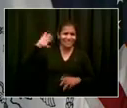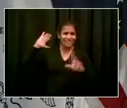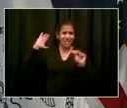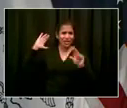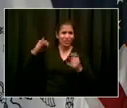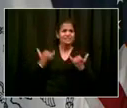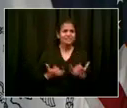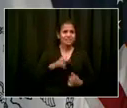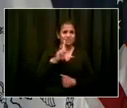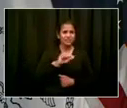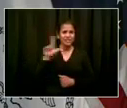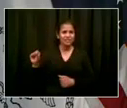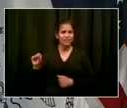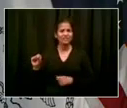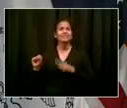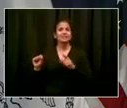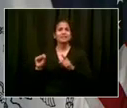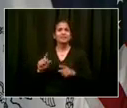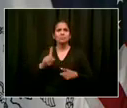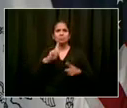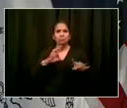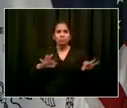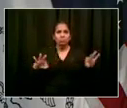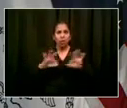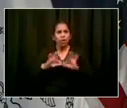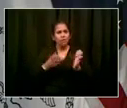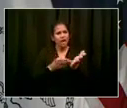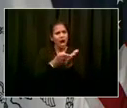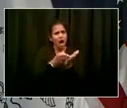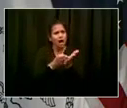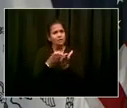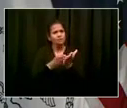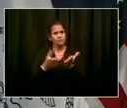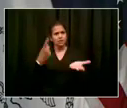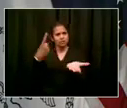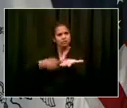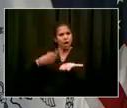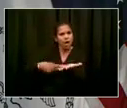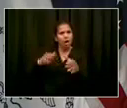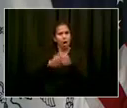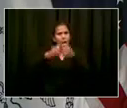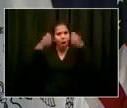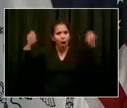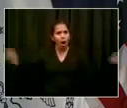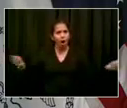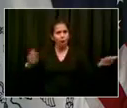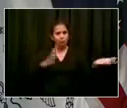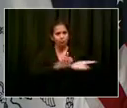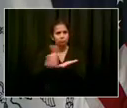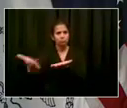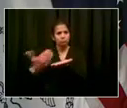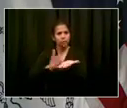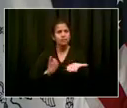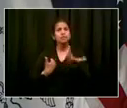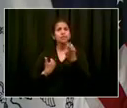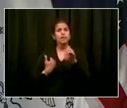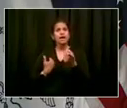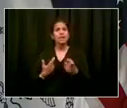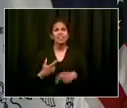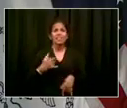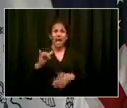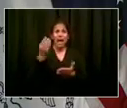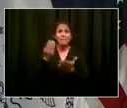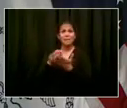small financial addition the $5 billion in borrowing is, but what a big impact it could make at this crucial moment, moving us forward